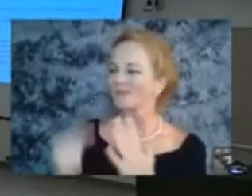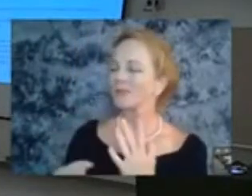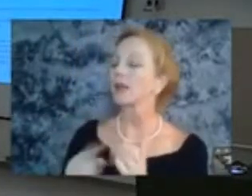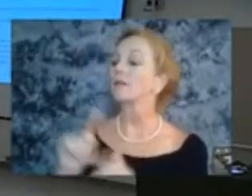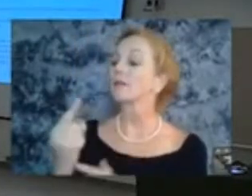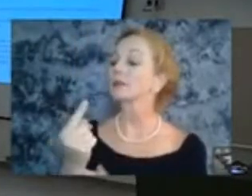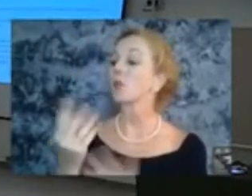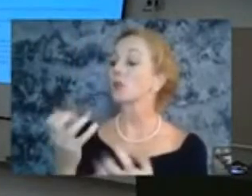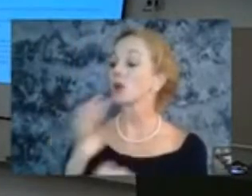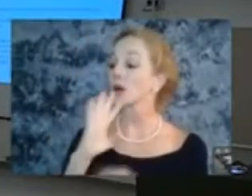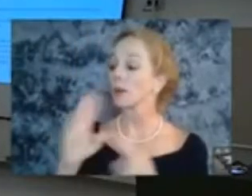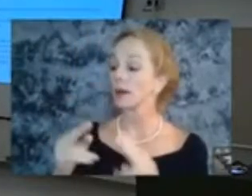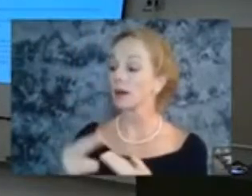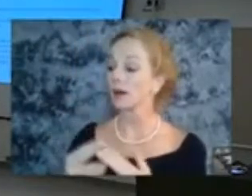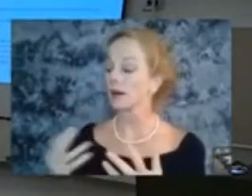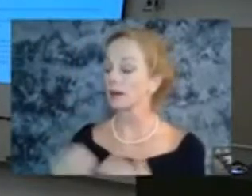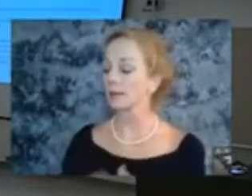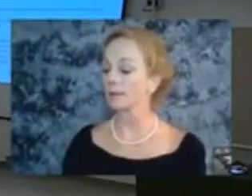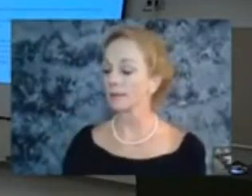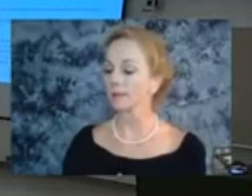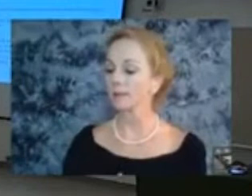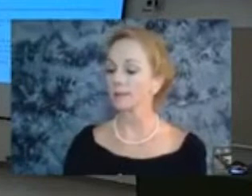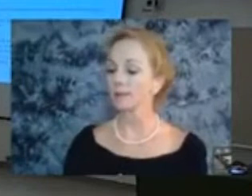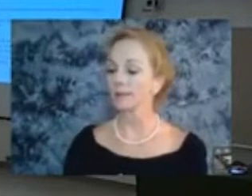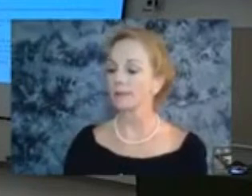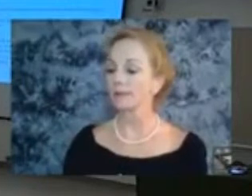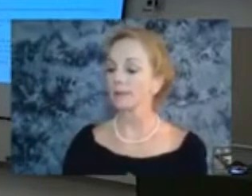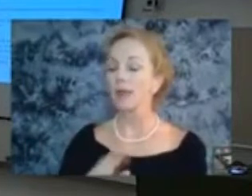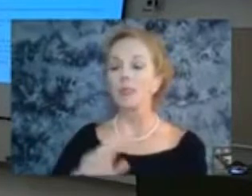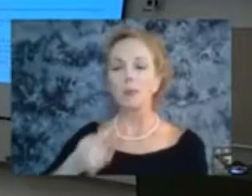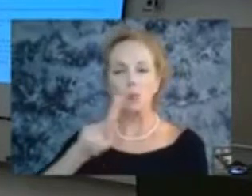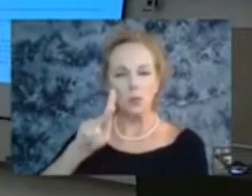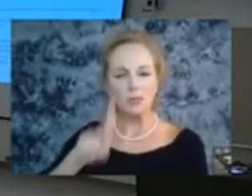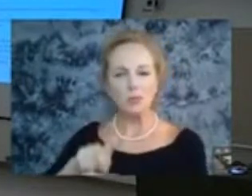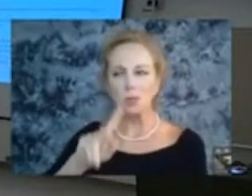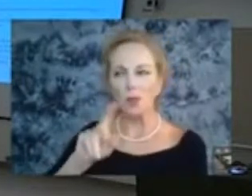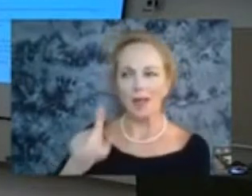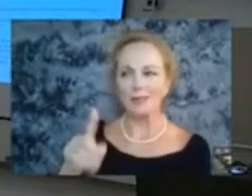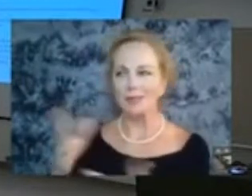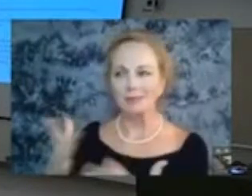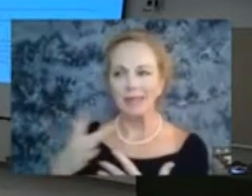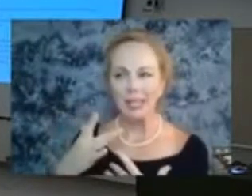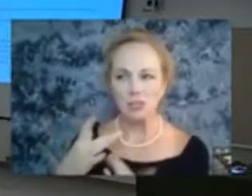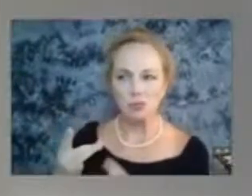about the principals asking interested families in print materials. Could you